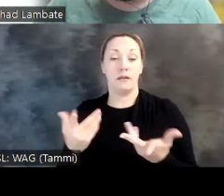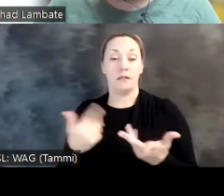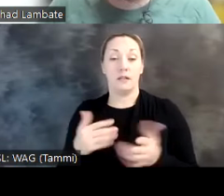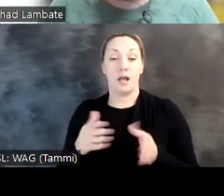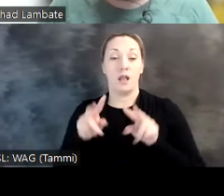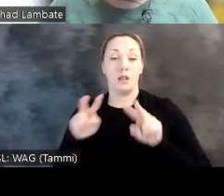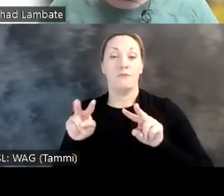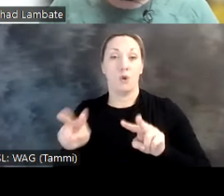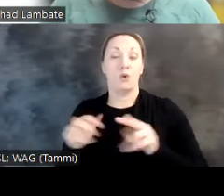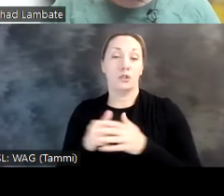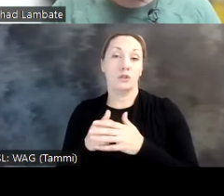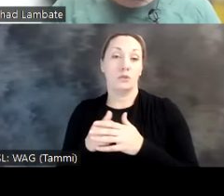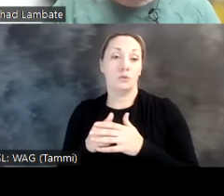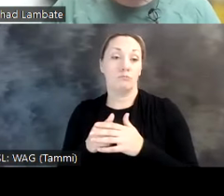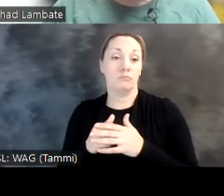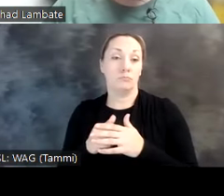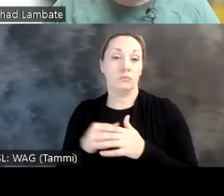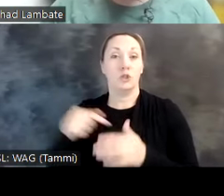Q&A.